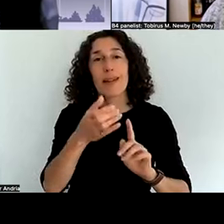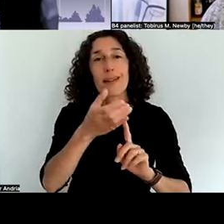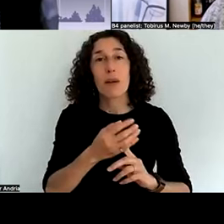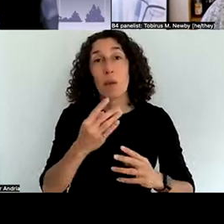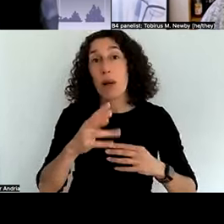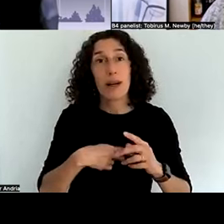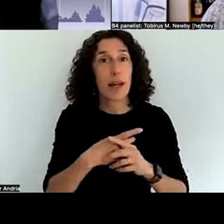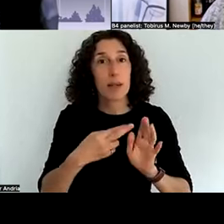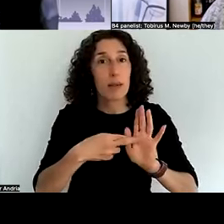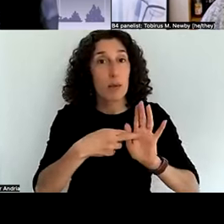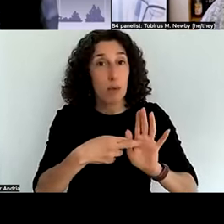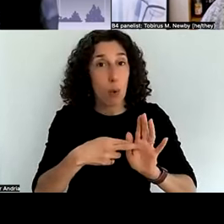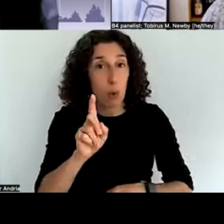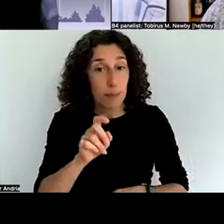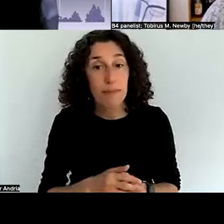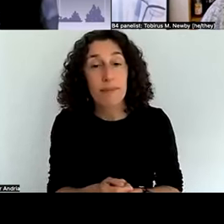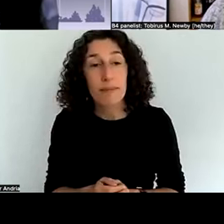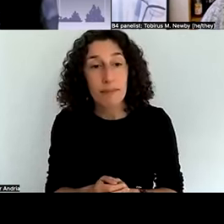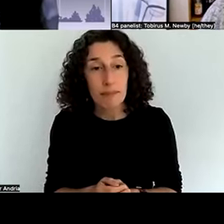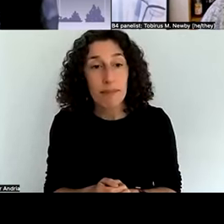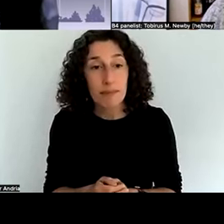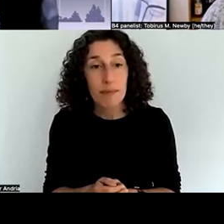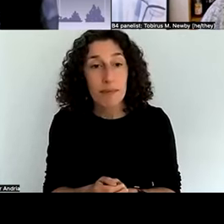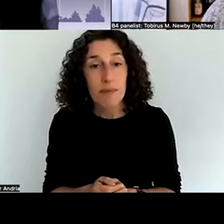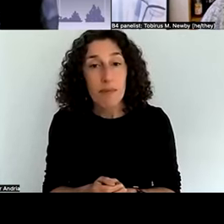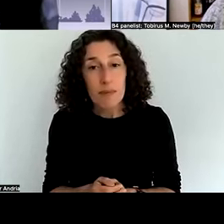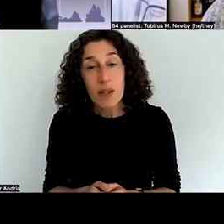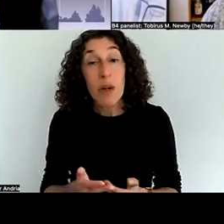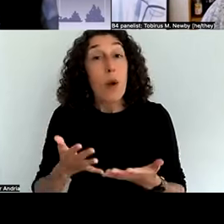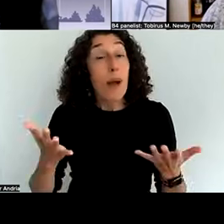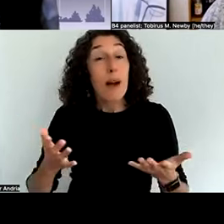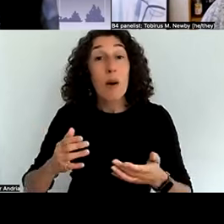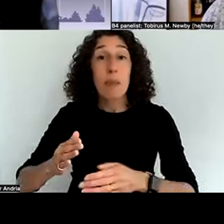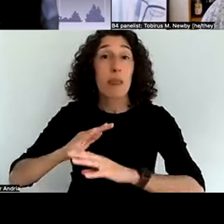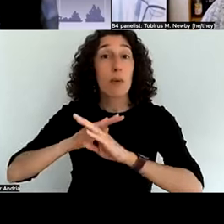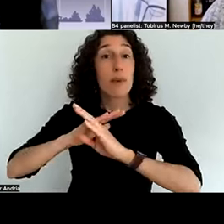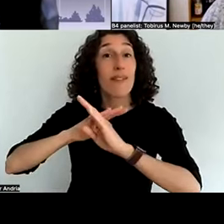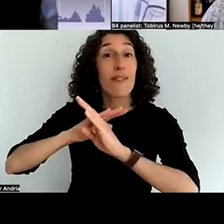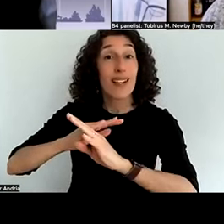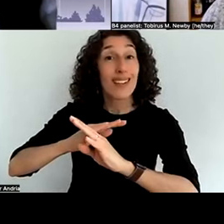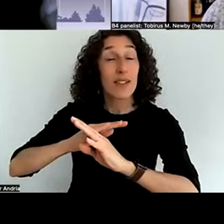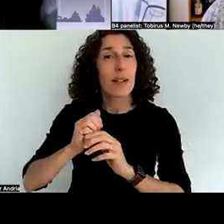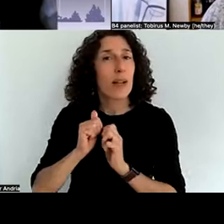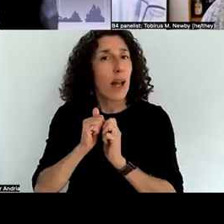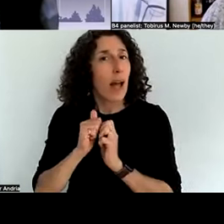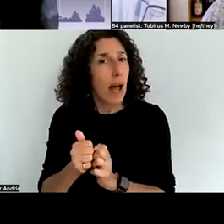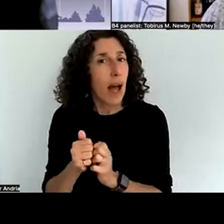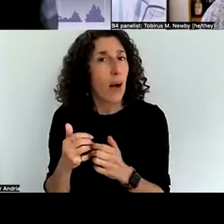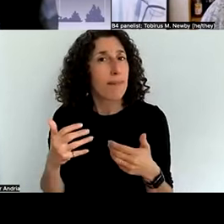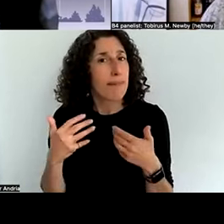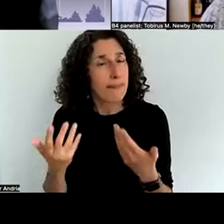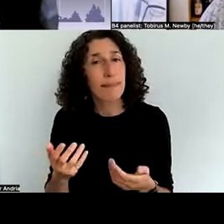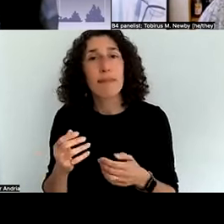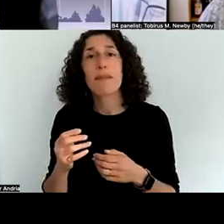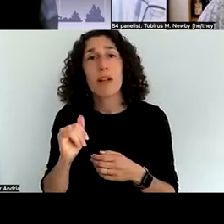Prevention. Some of this is like brass tacks, literal nuts and bolts. It is infrastructure of safety that works. And I